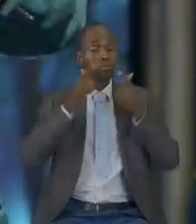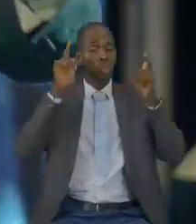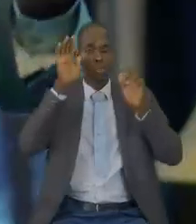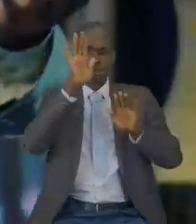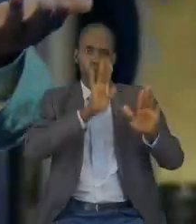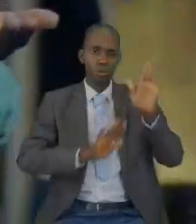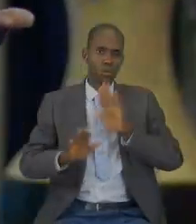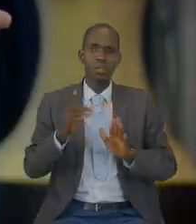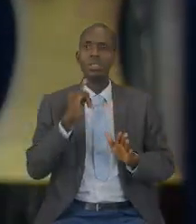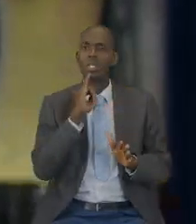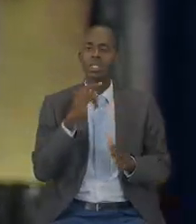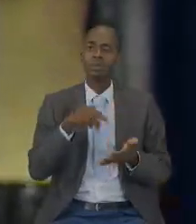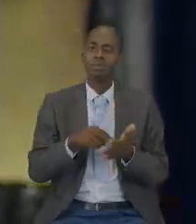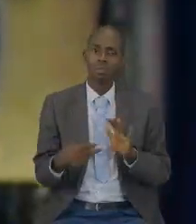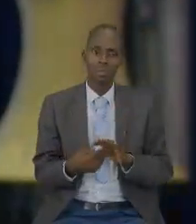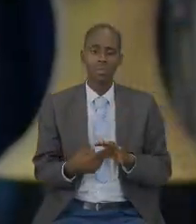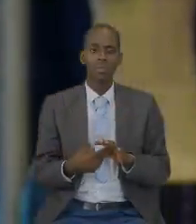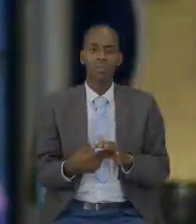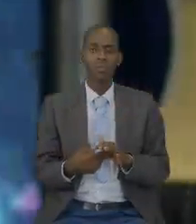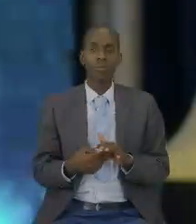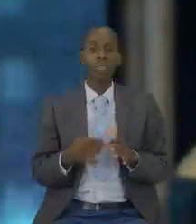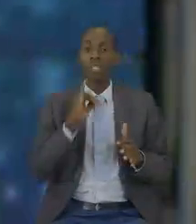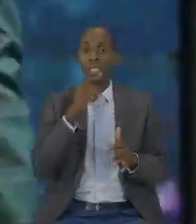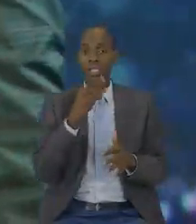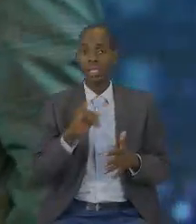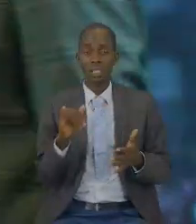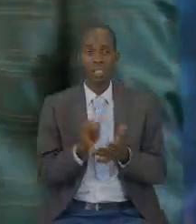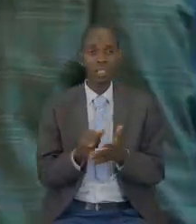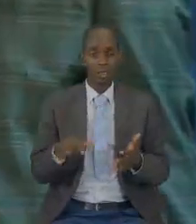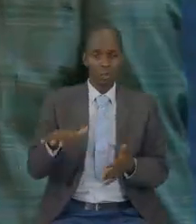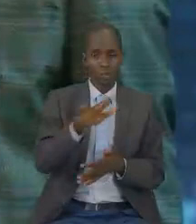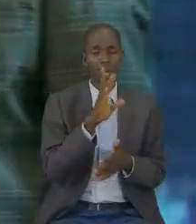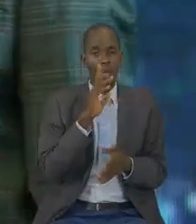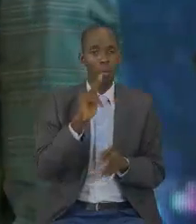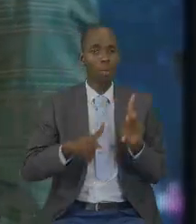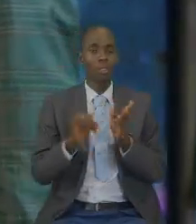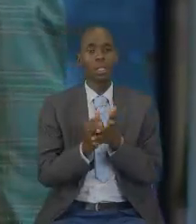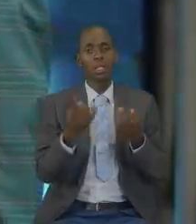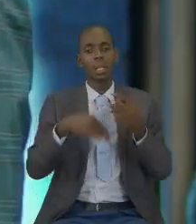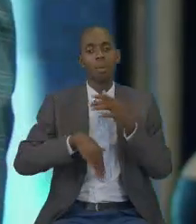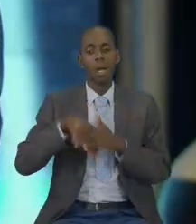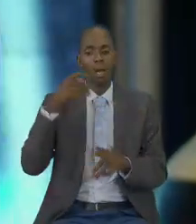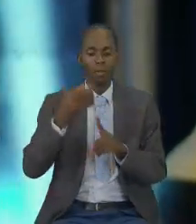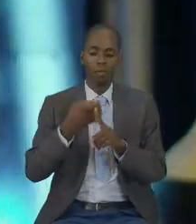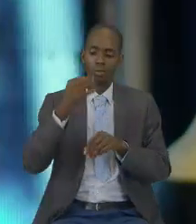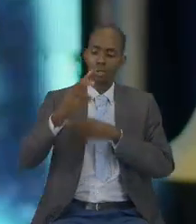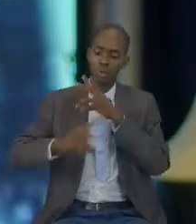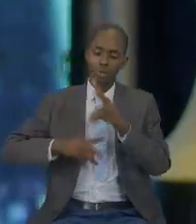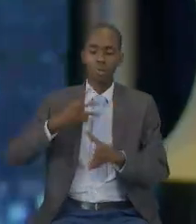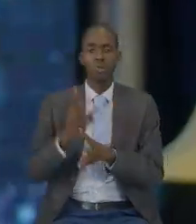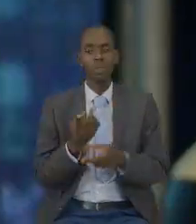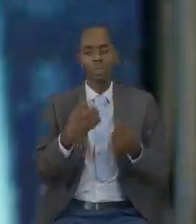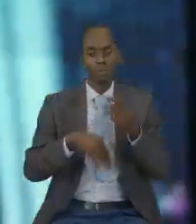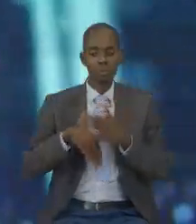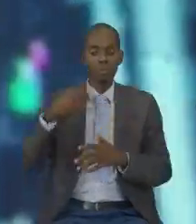is saying, these are they which came out of the world. Came out of the